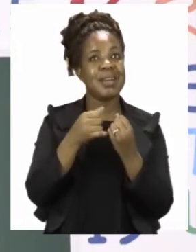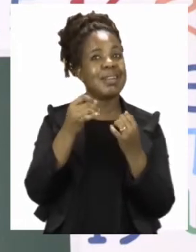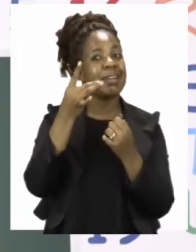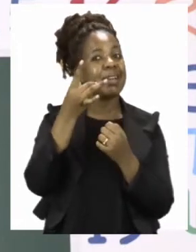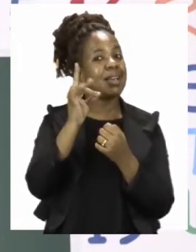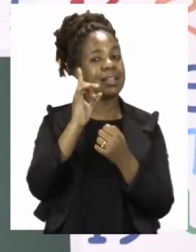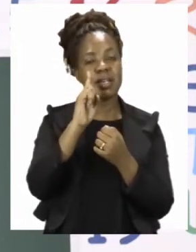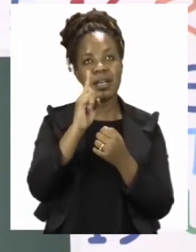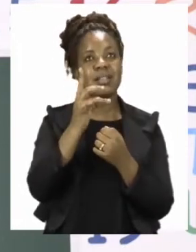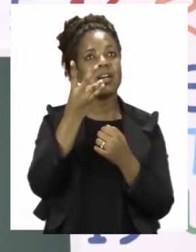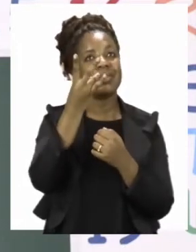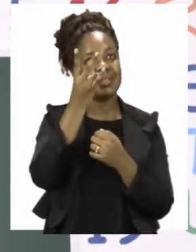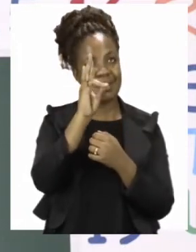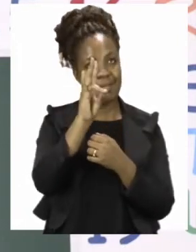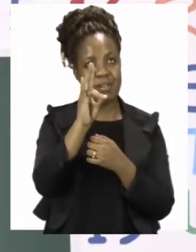getting 6,